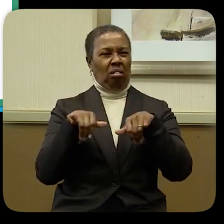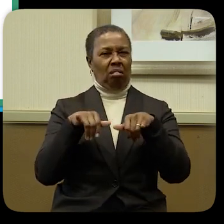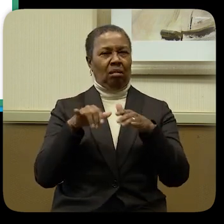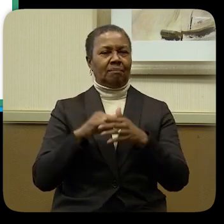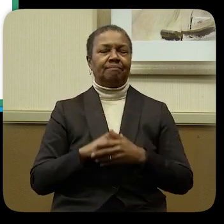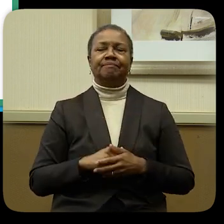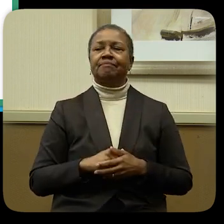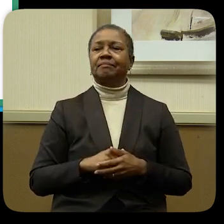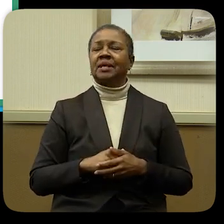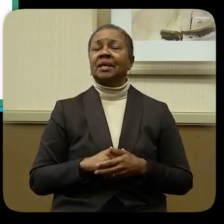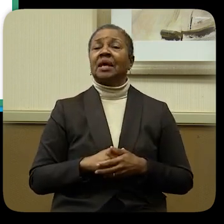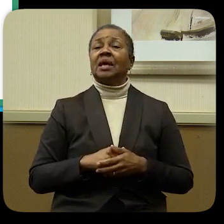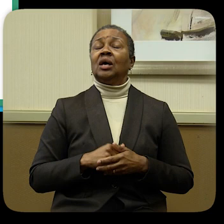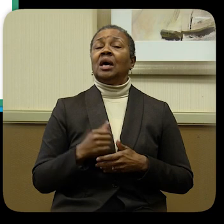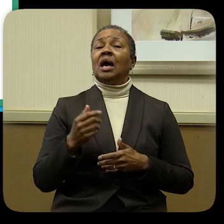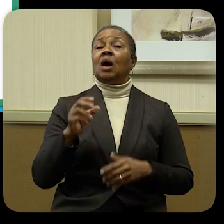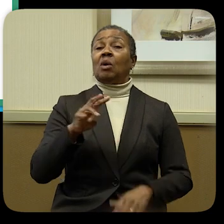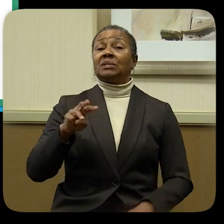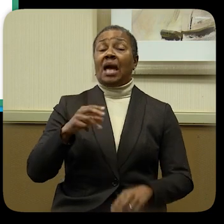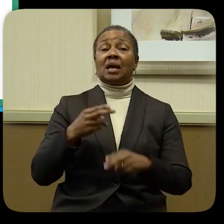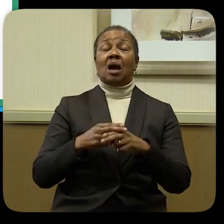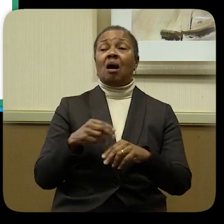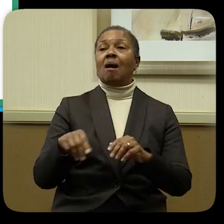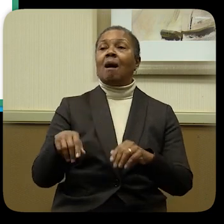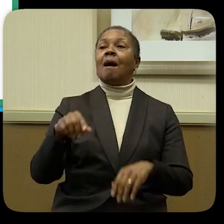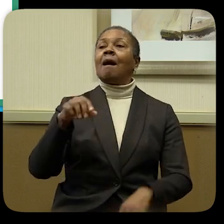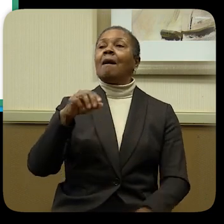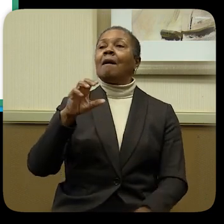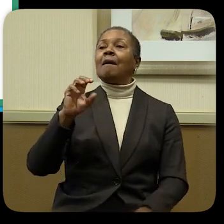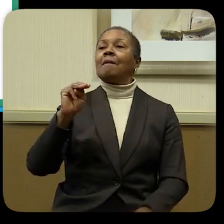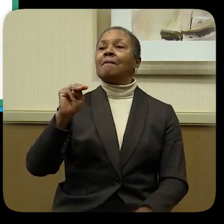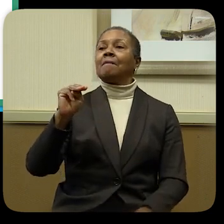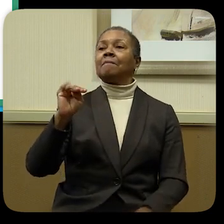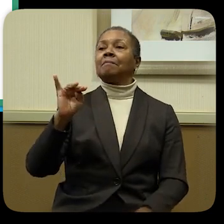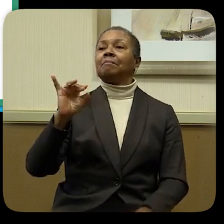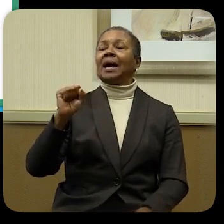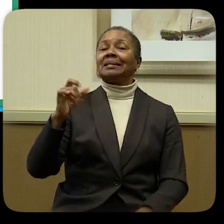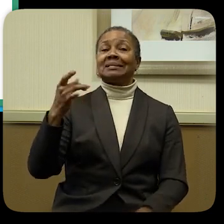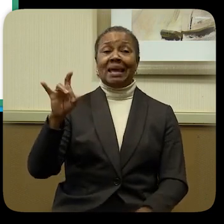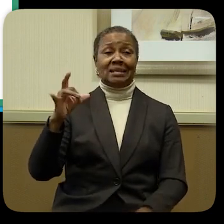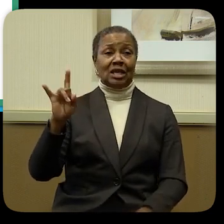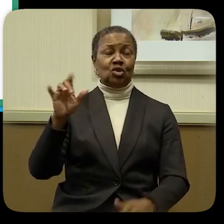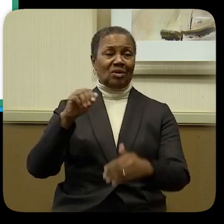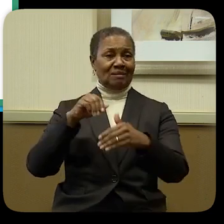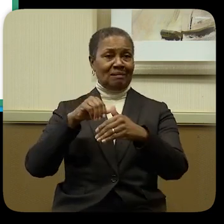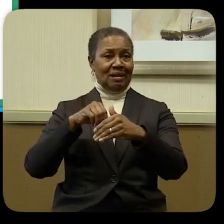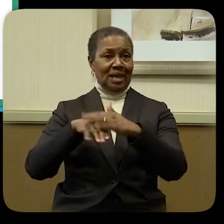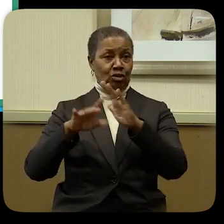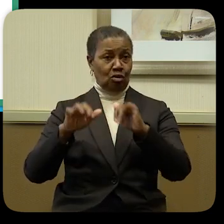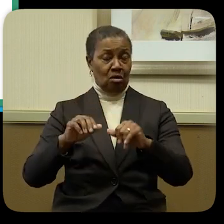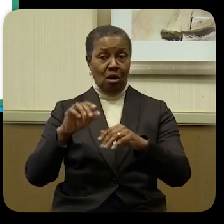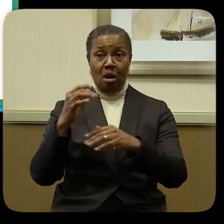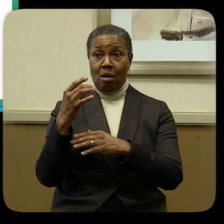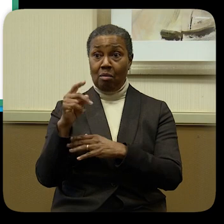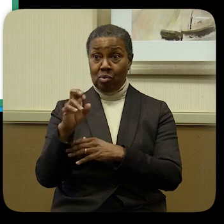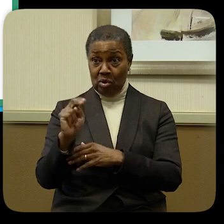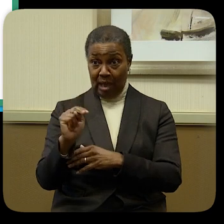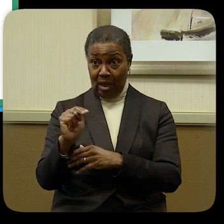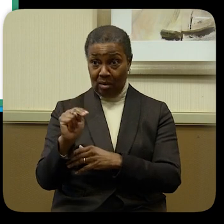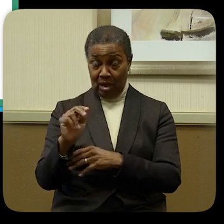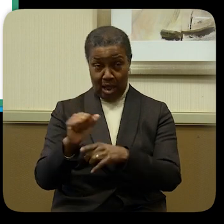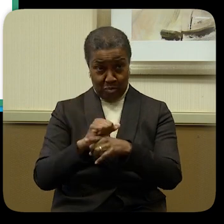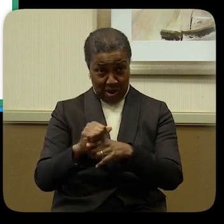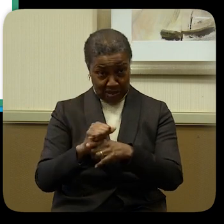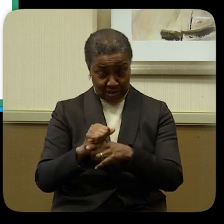thing. There's a website called -18 that you can enter in a pronoun and practice.